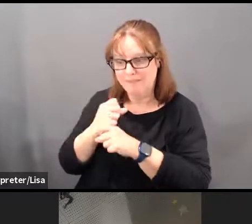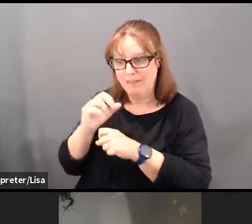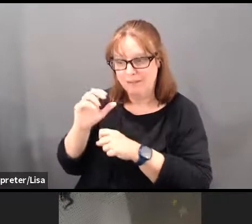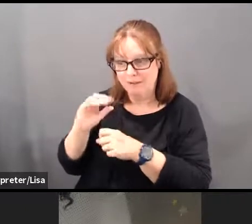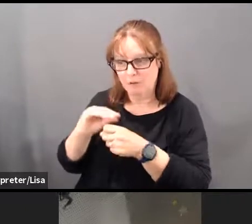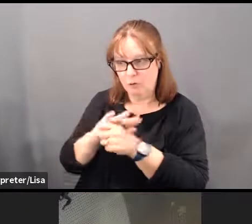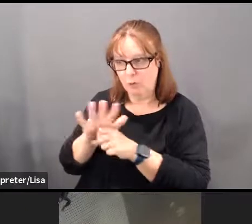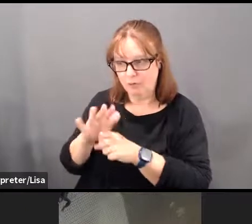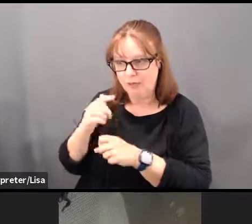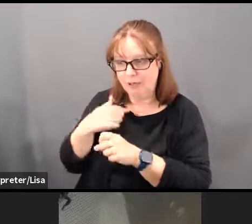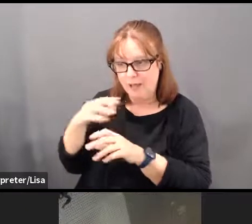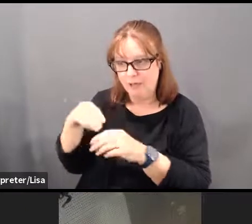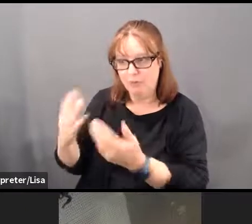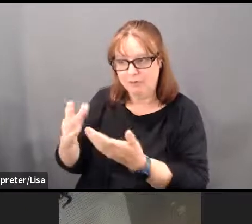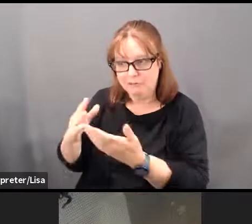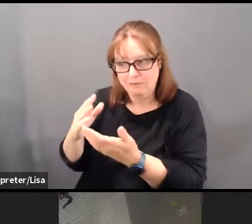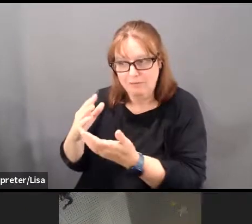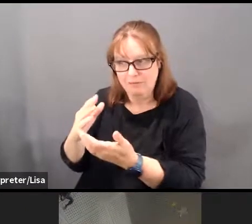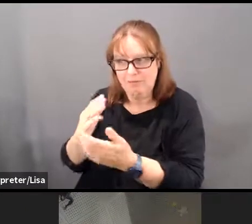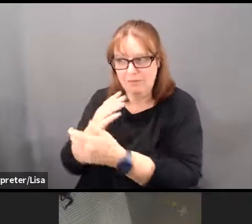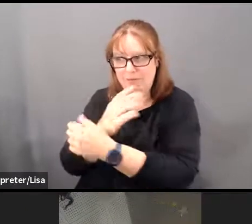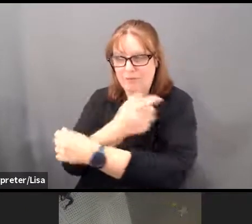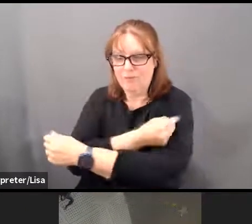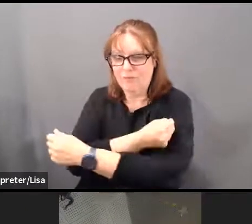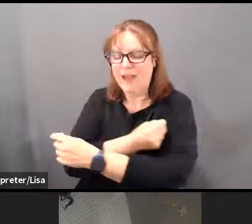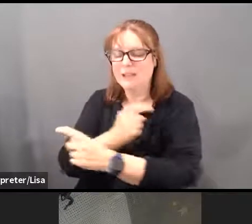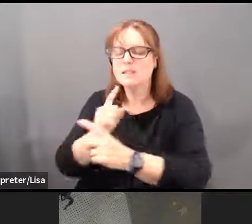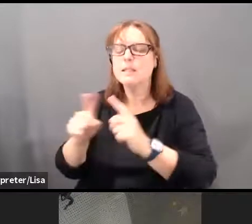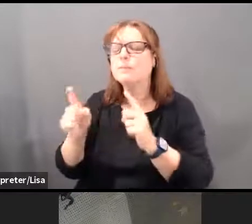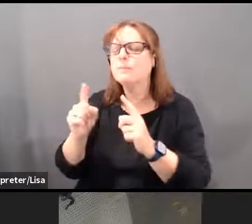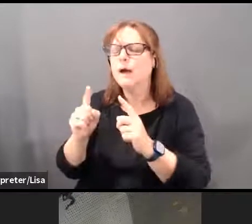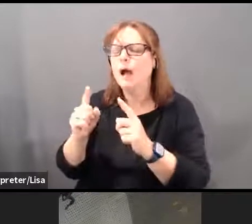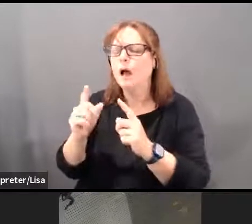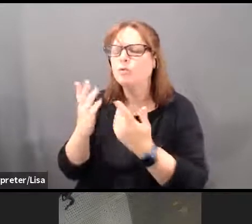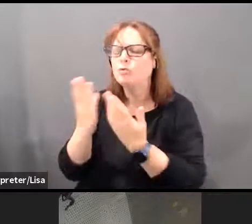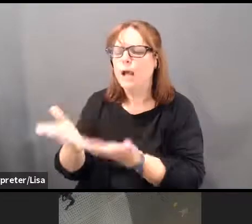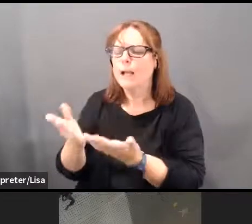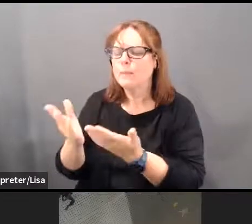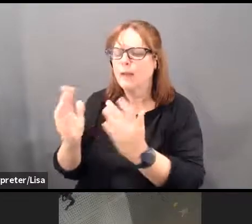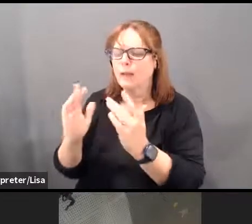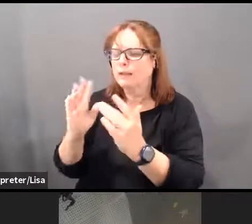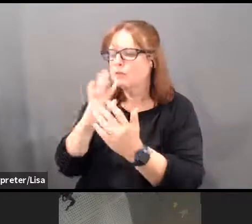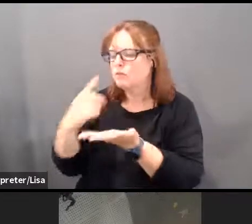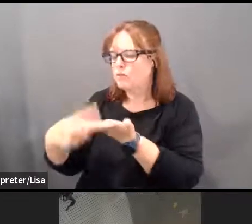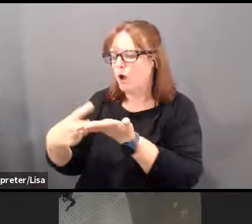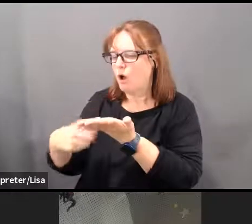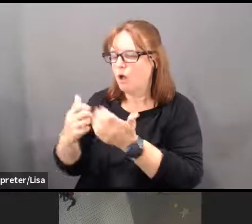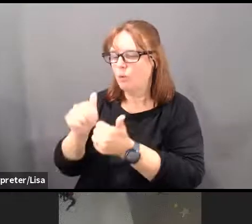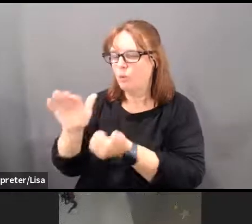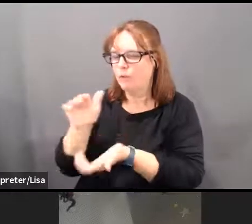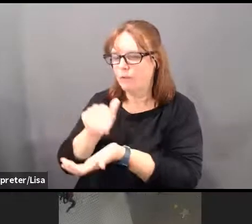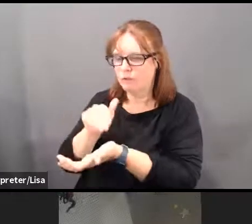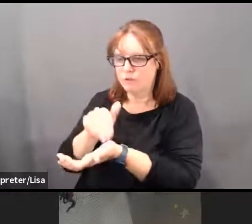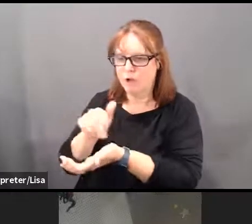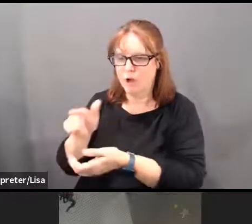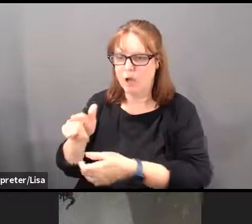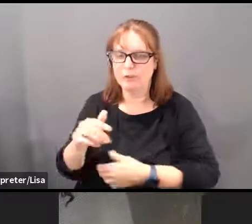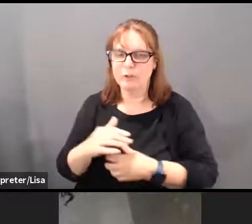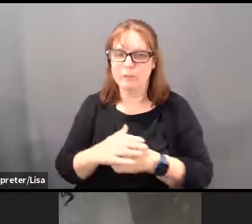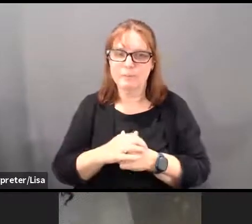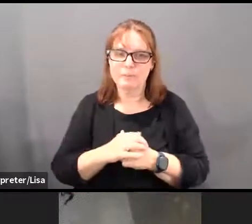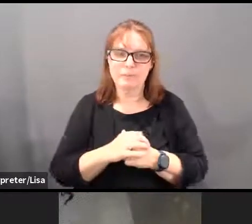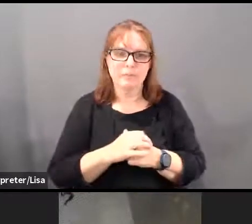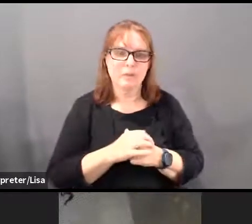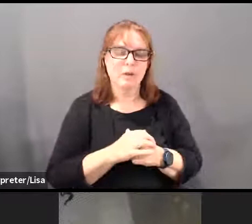definitely get the vaccine. But if you have questions like that, it's fair to talk to your doctor. One of the things people say to me, though, just to be really fair in that, the doctor will